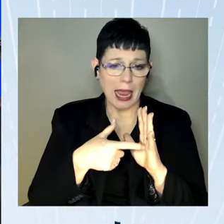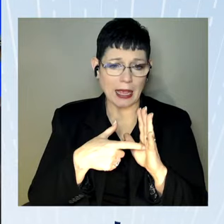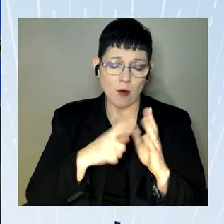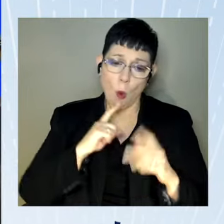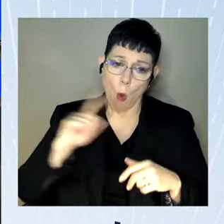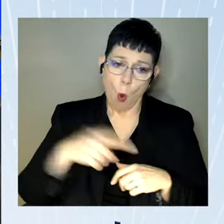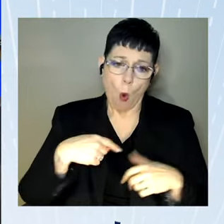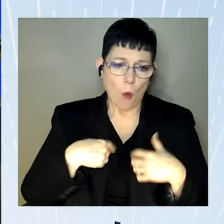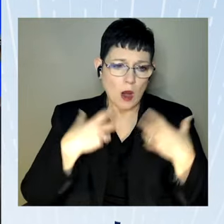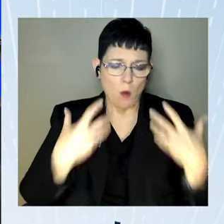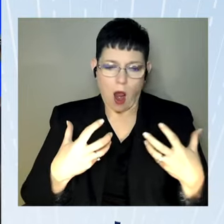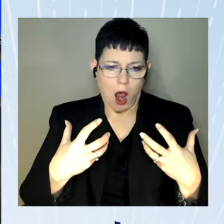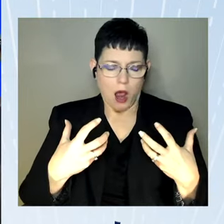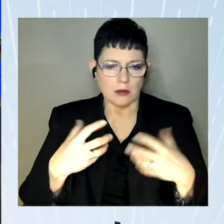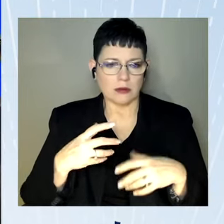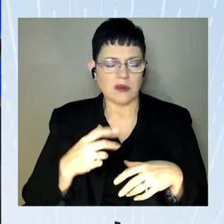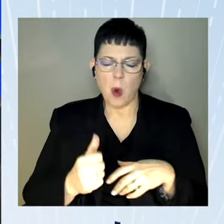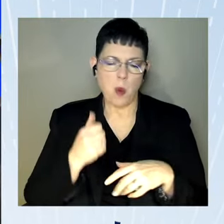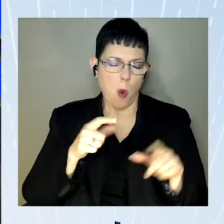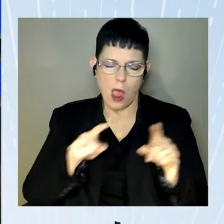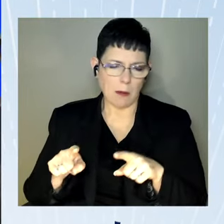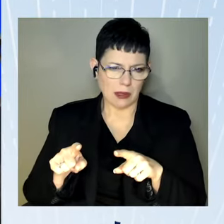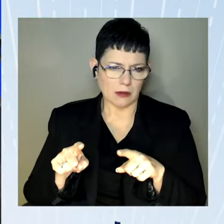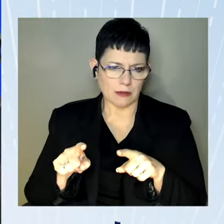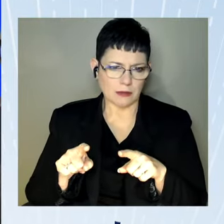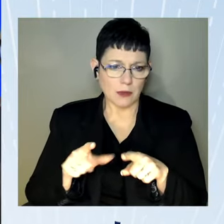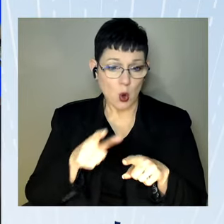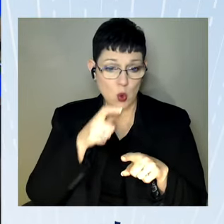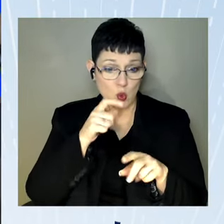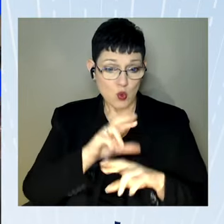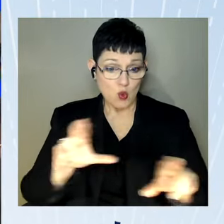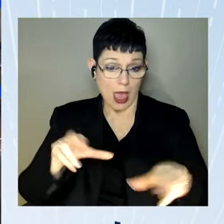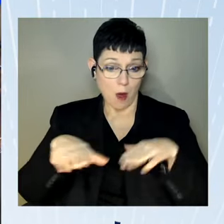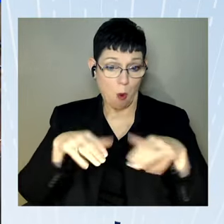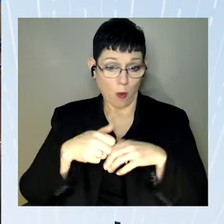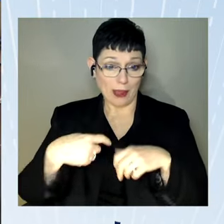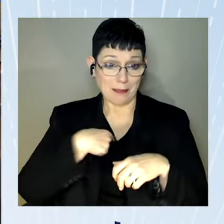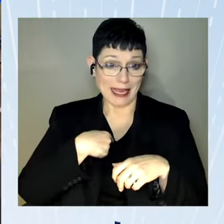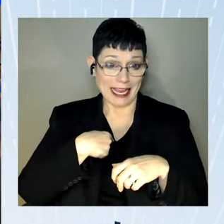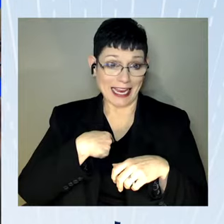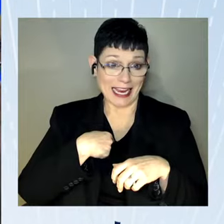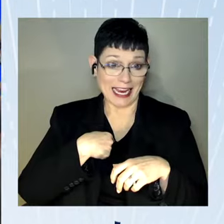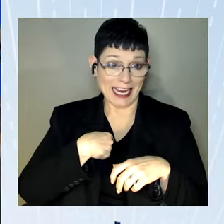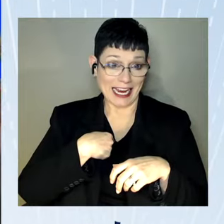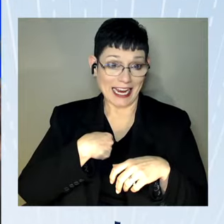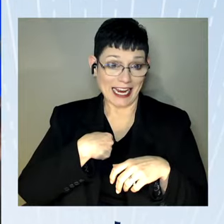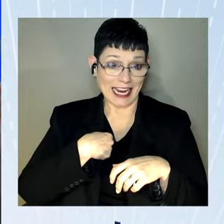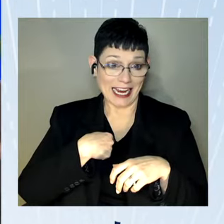action, it's not going to happen. So who's ready to walk with me?